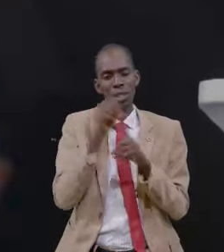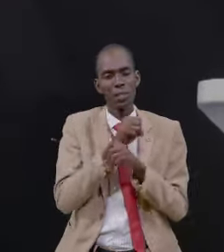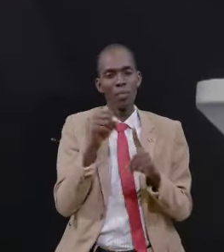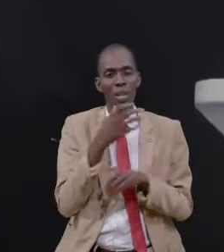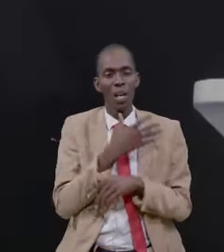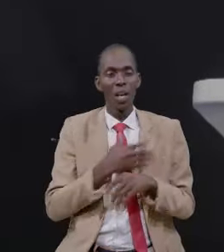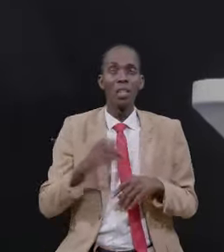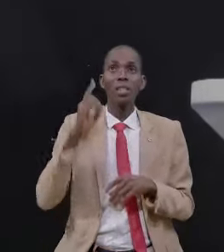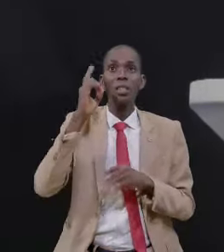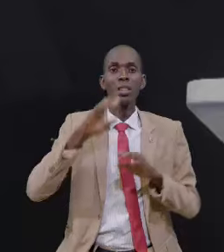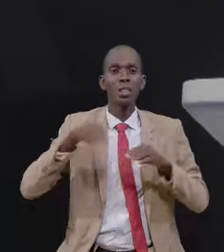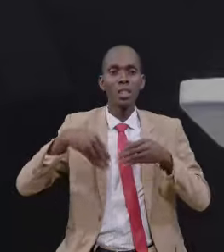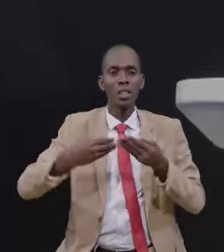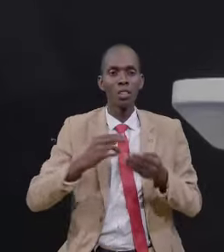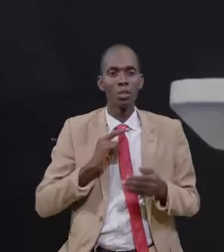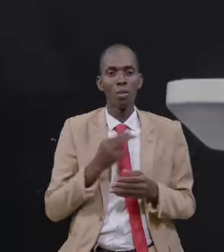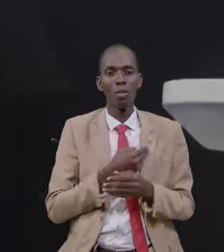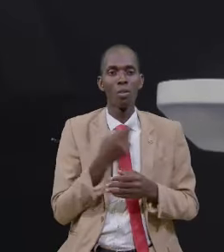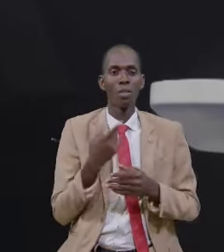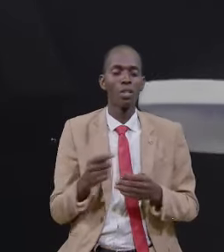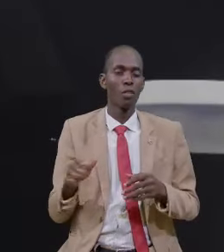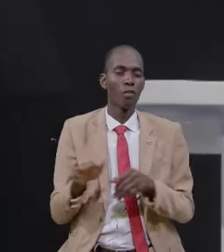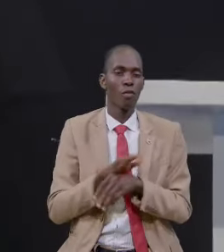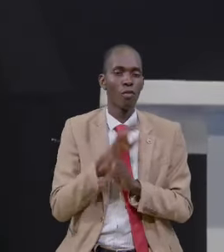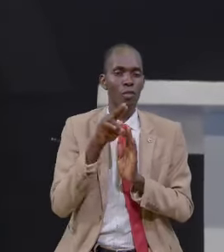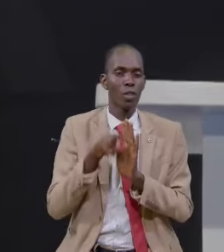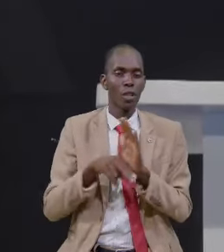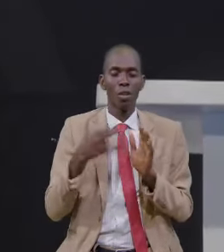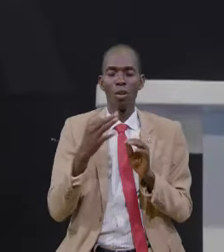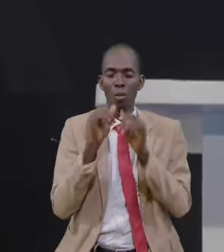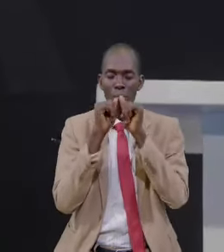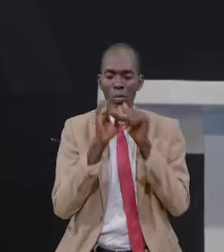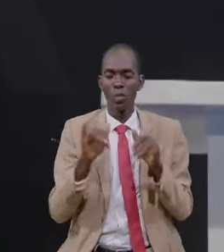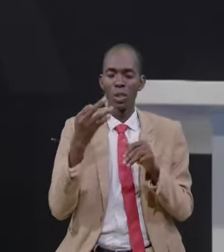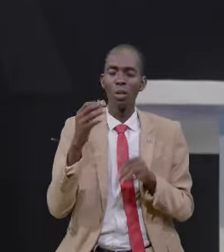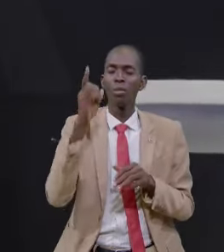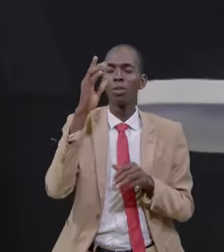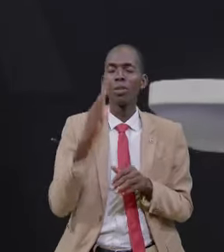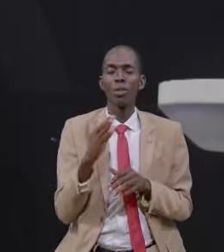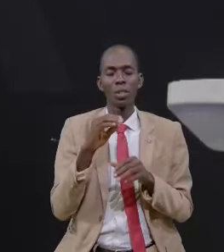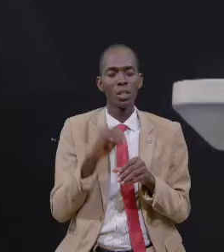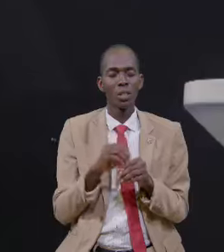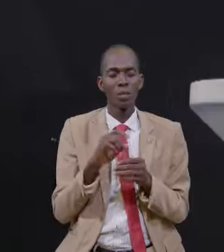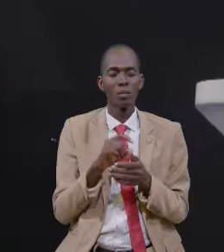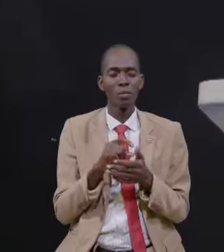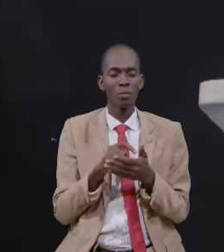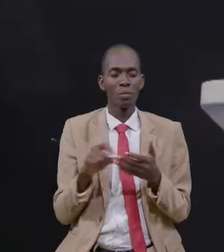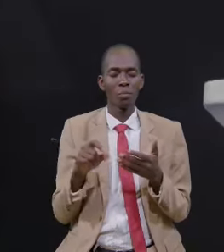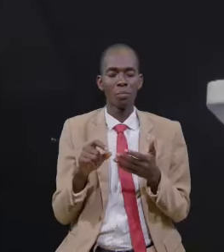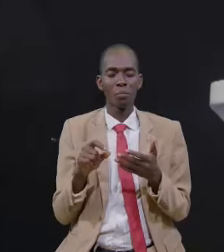the fullness of the blessing of God. That's what you have tonight. A, in that faith